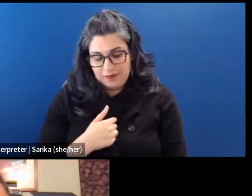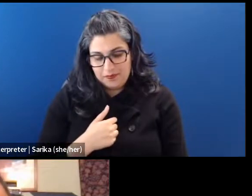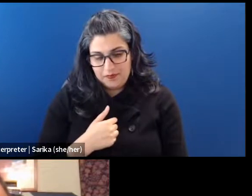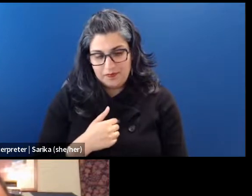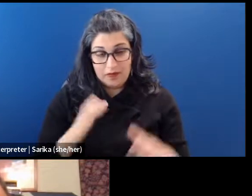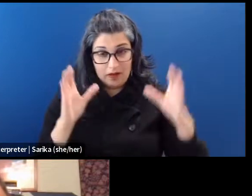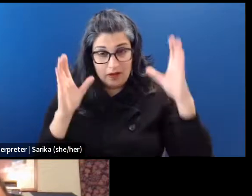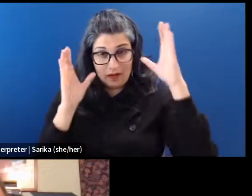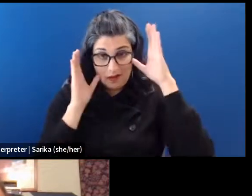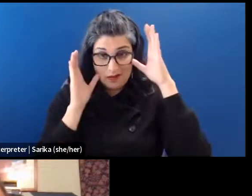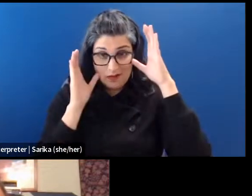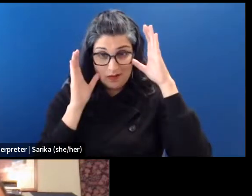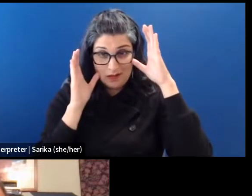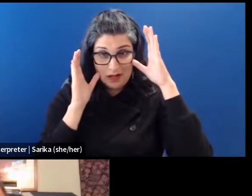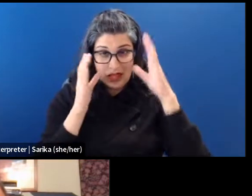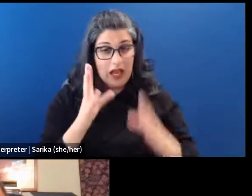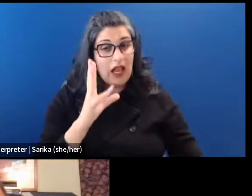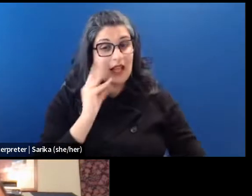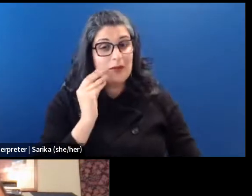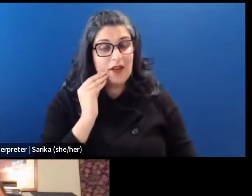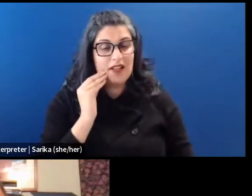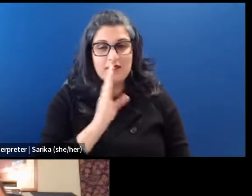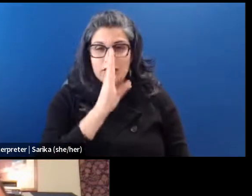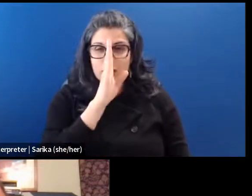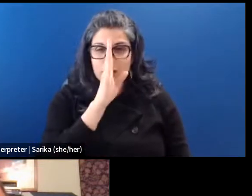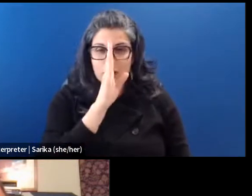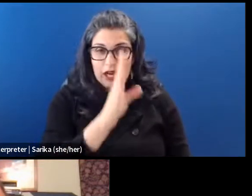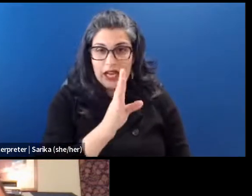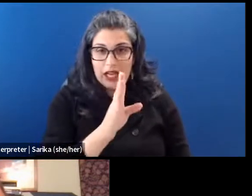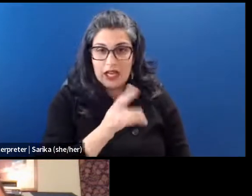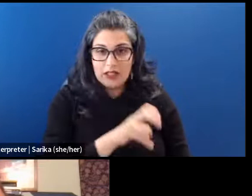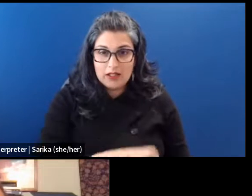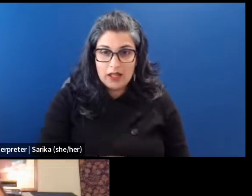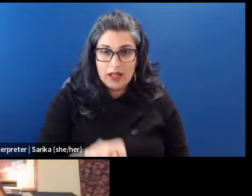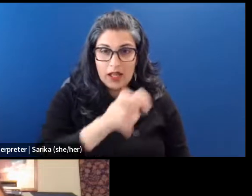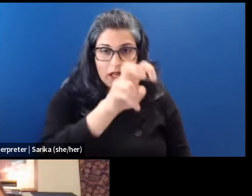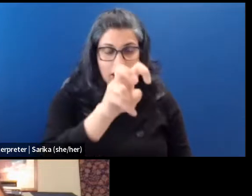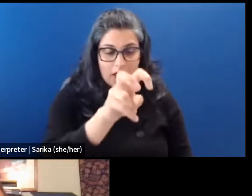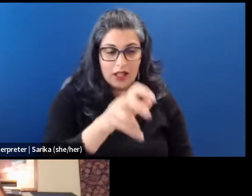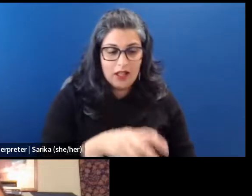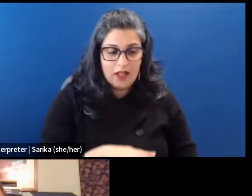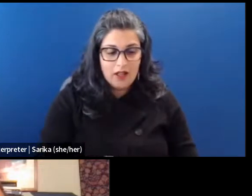this is a direct path towards turning